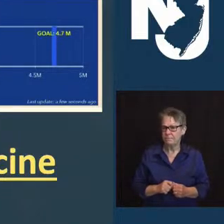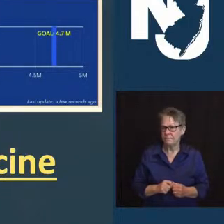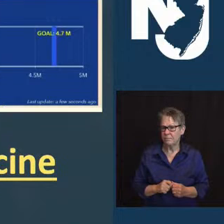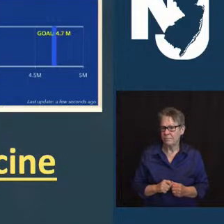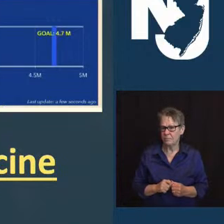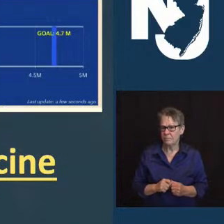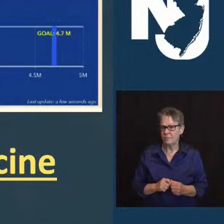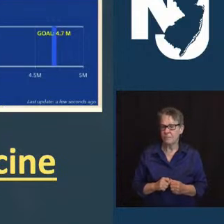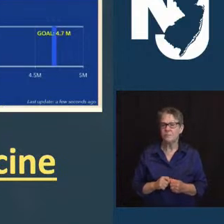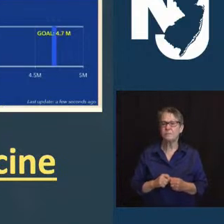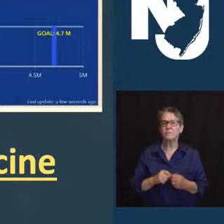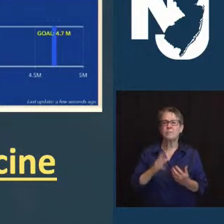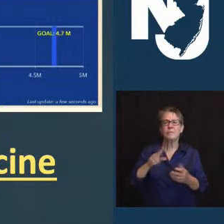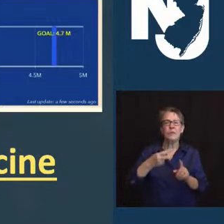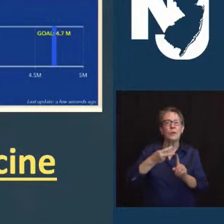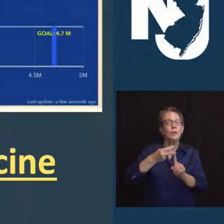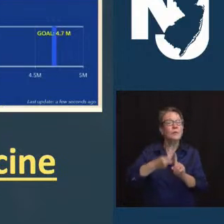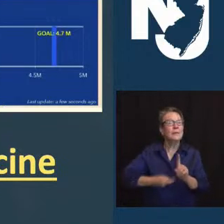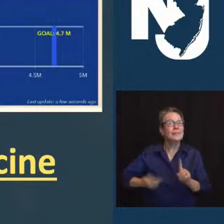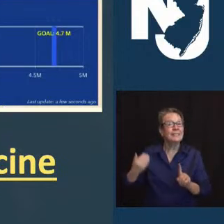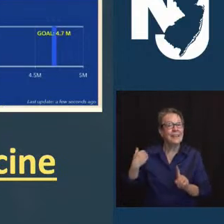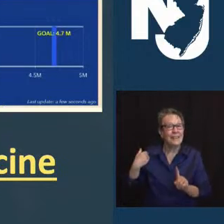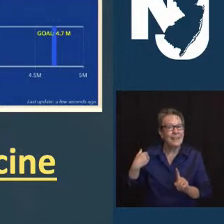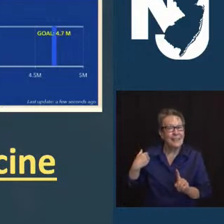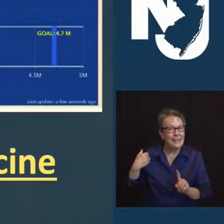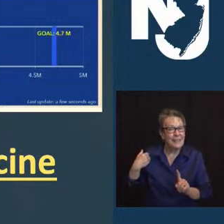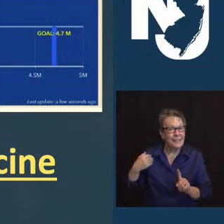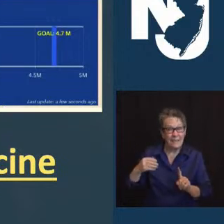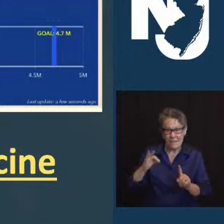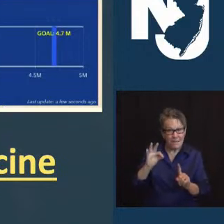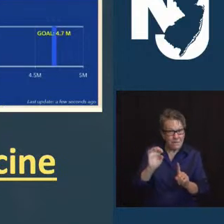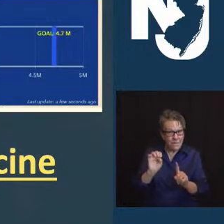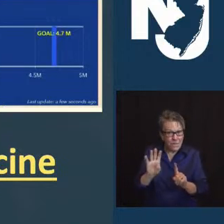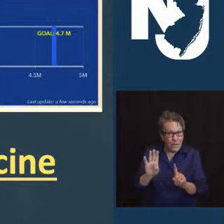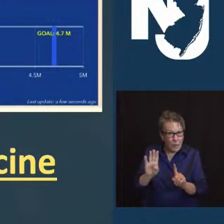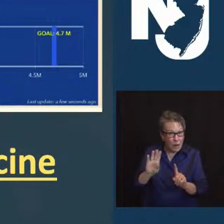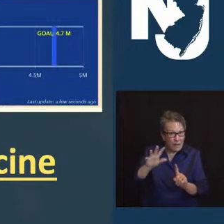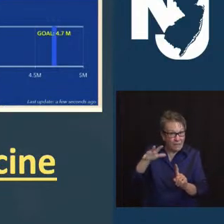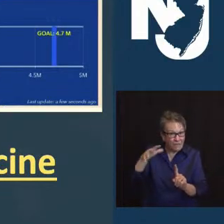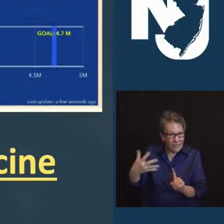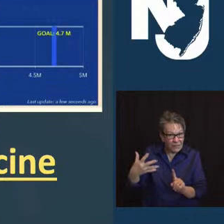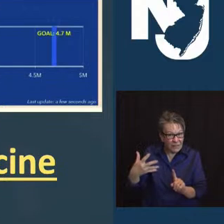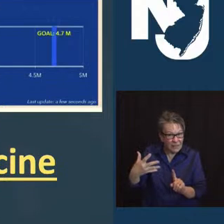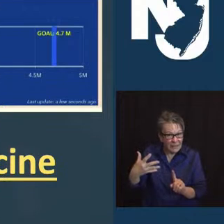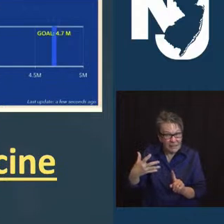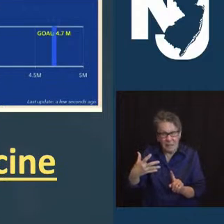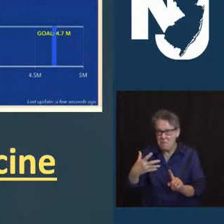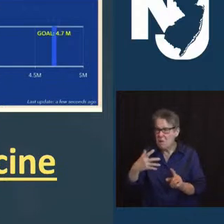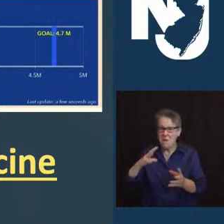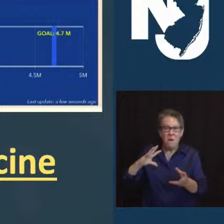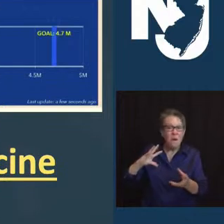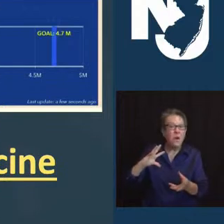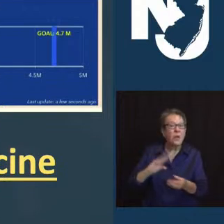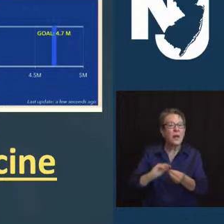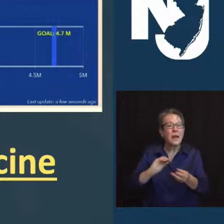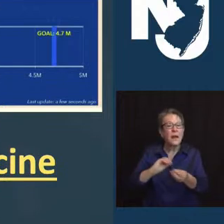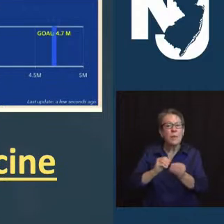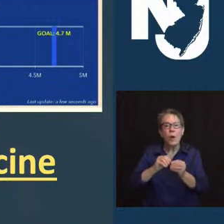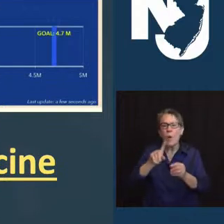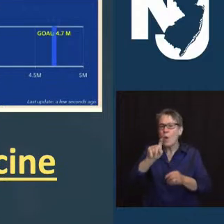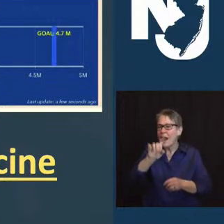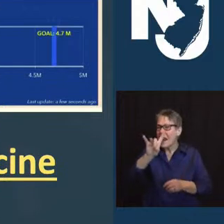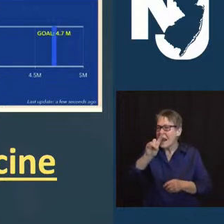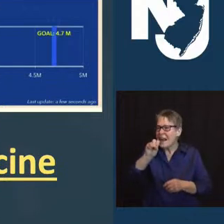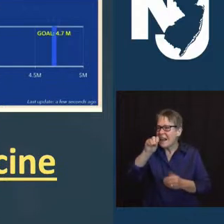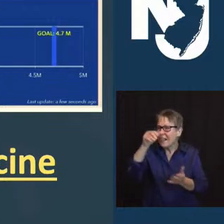today, on February 5th, we reported roughly 180,000 fully vaccinated individuals. 1